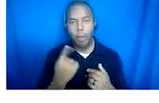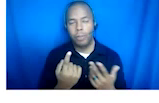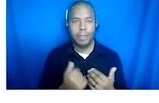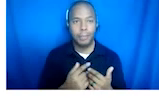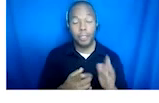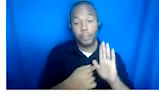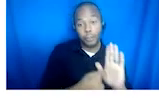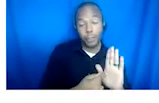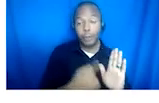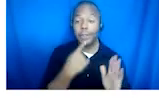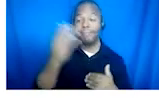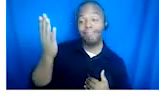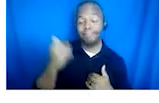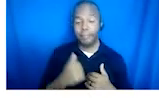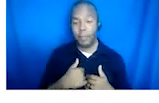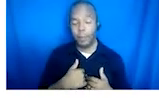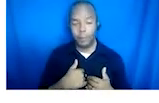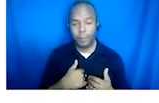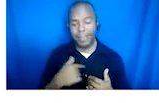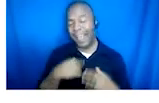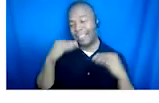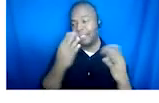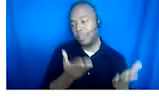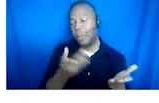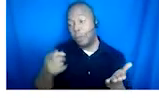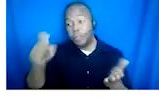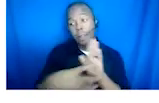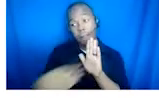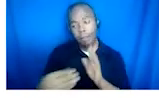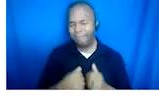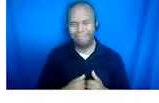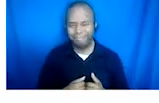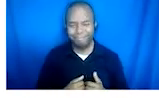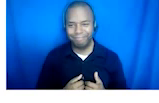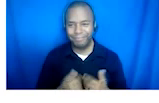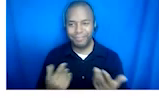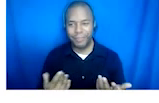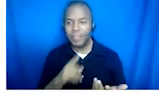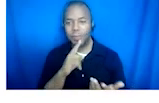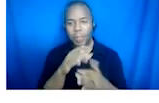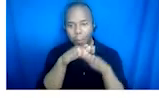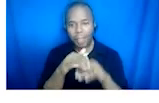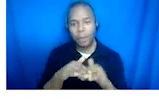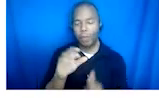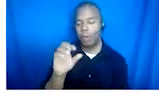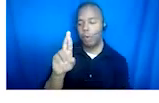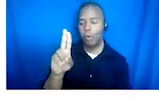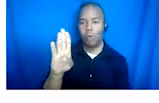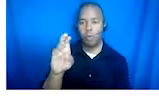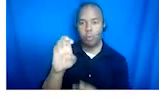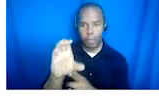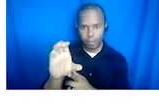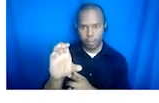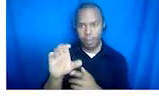how I teach my course. You should teach it this way. It's set on that CVC-OEI rubric, which uses